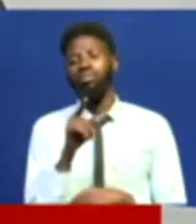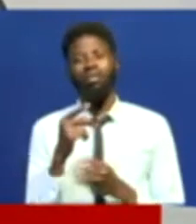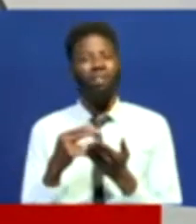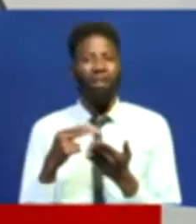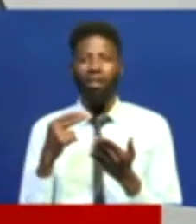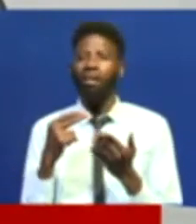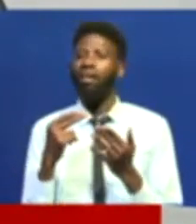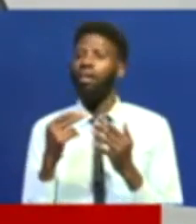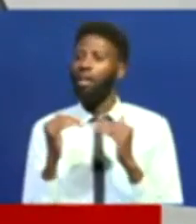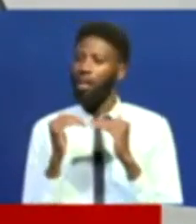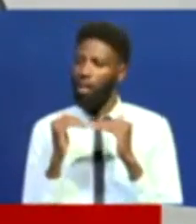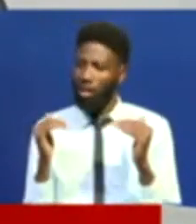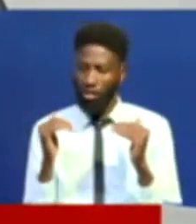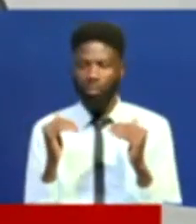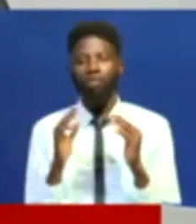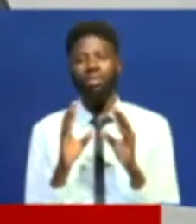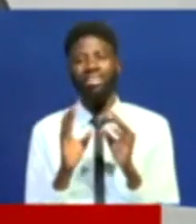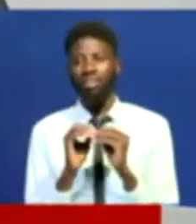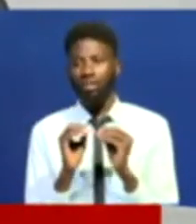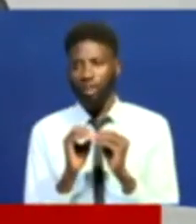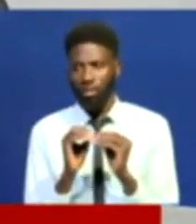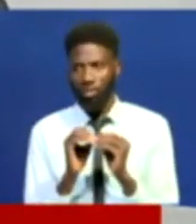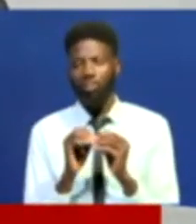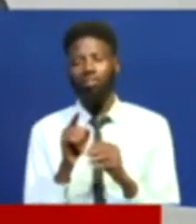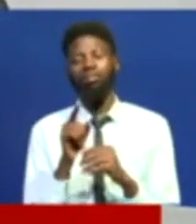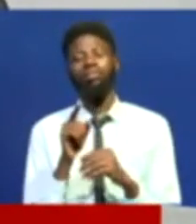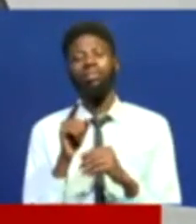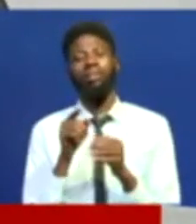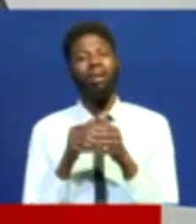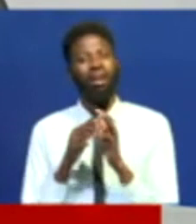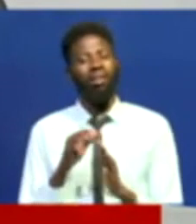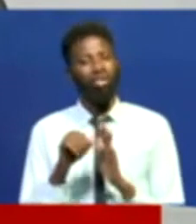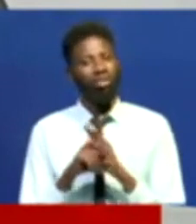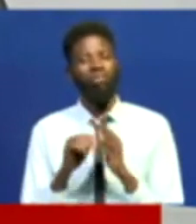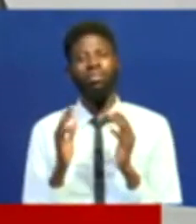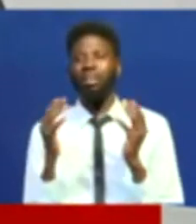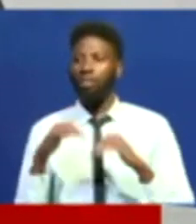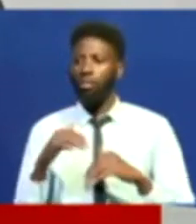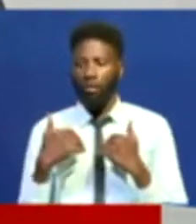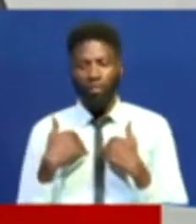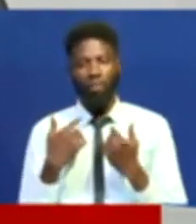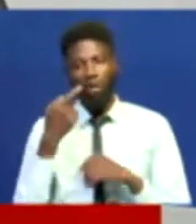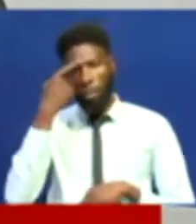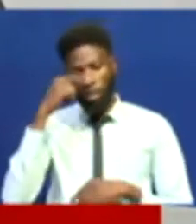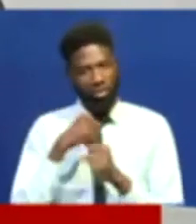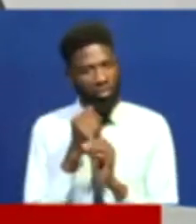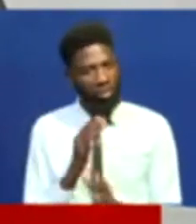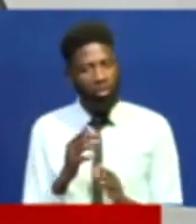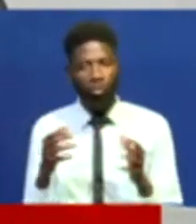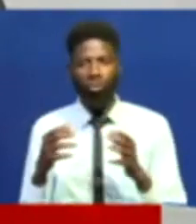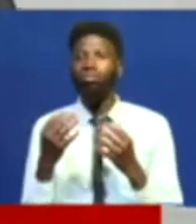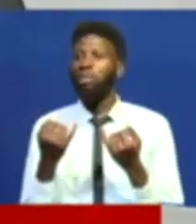level summit, thought leadership summit, that brings together policymakers,